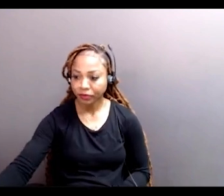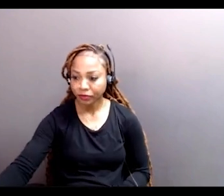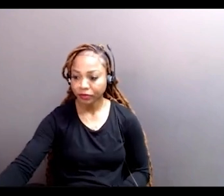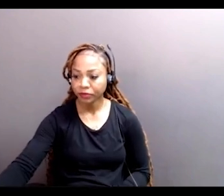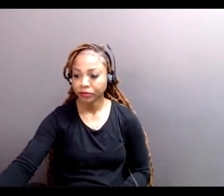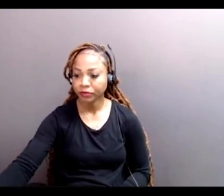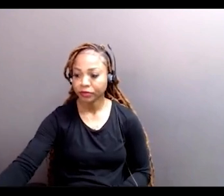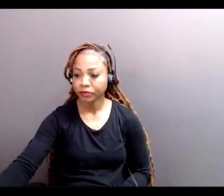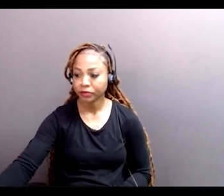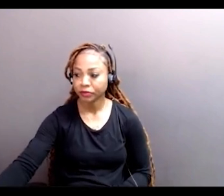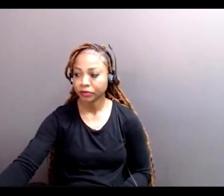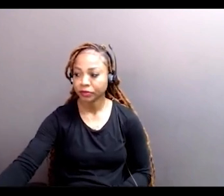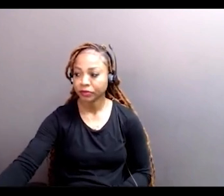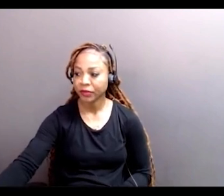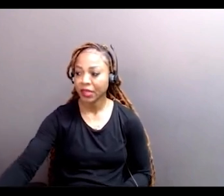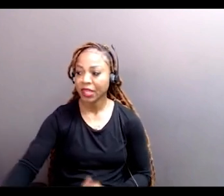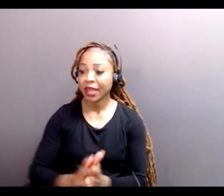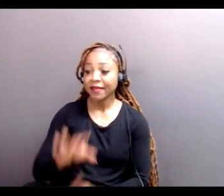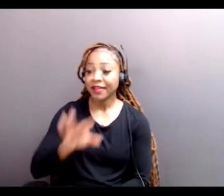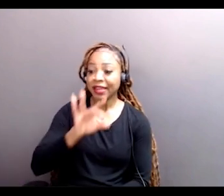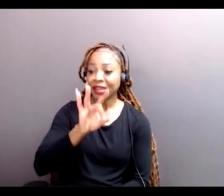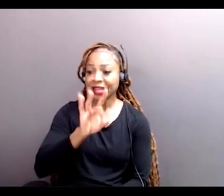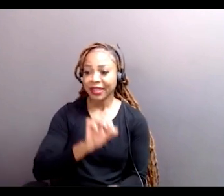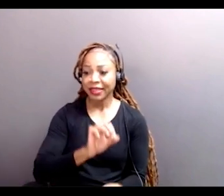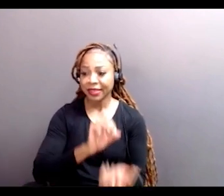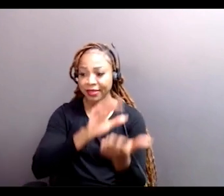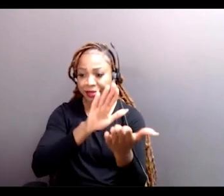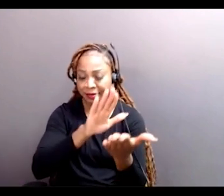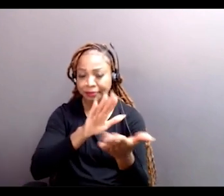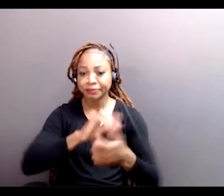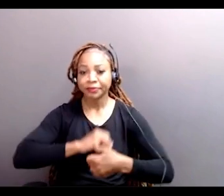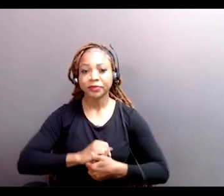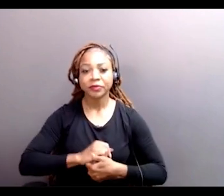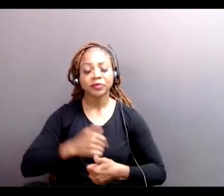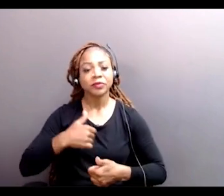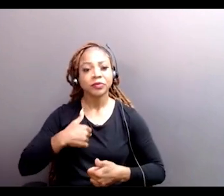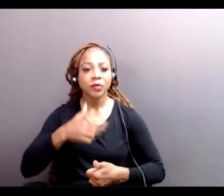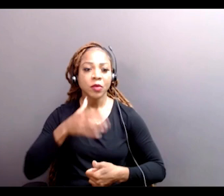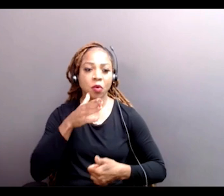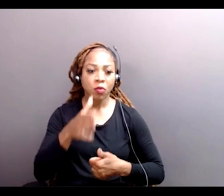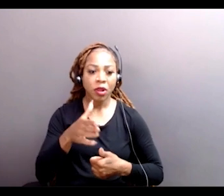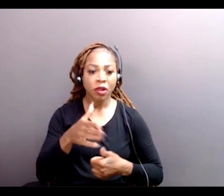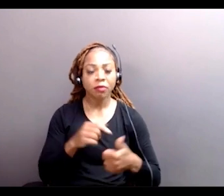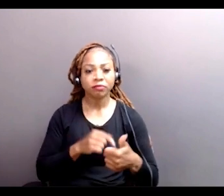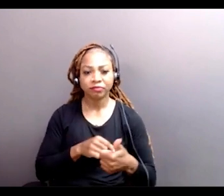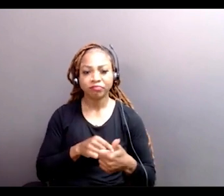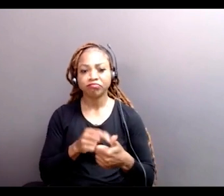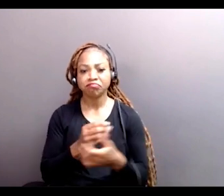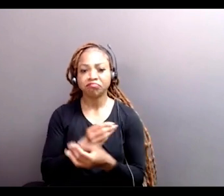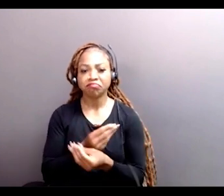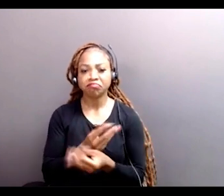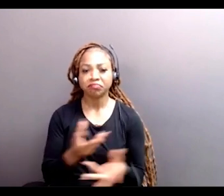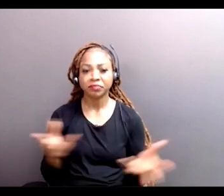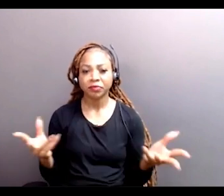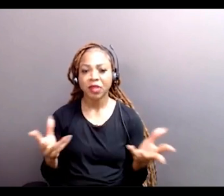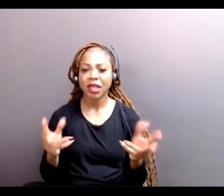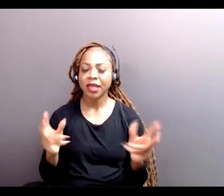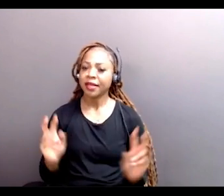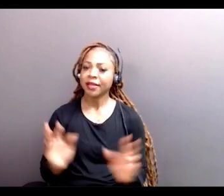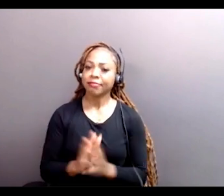But we ended up with 8 themes, and I'm going to walk you through the themes and give you a sense of what the statements